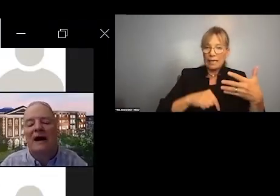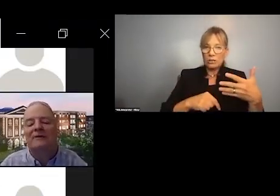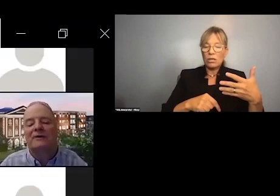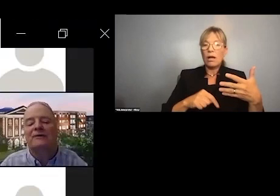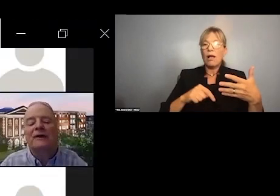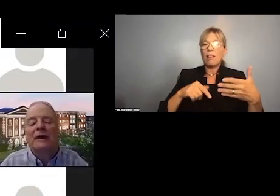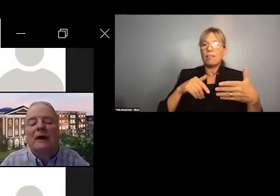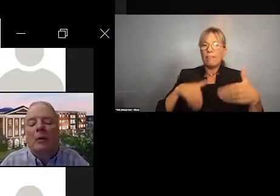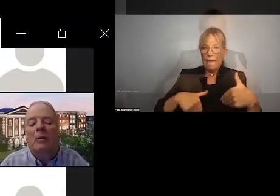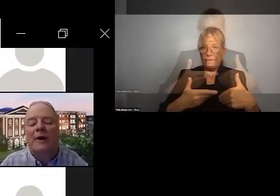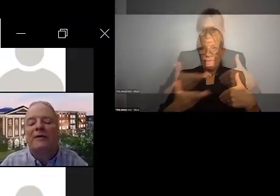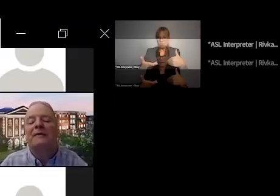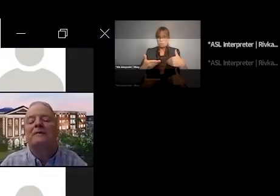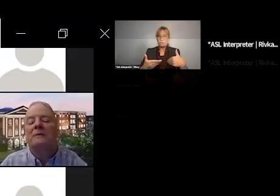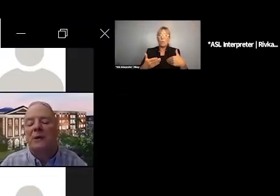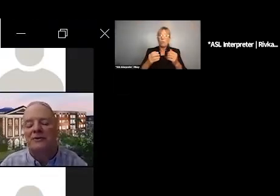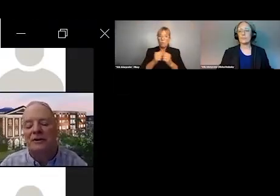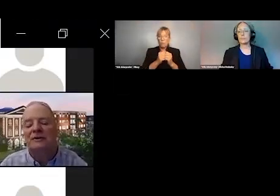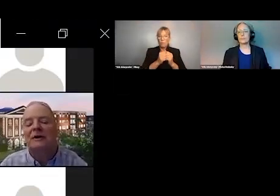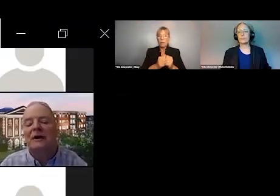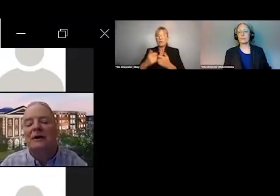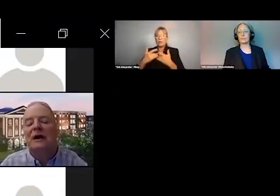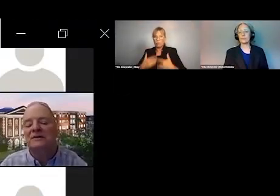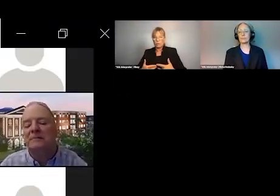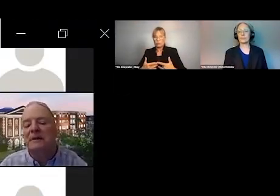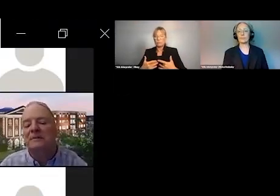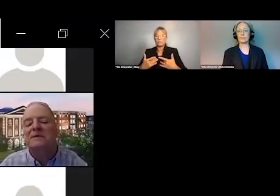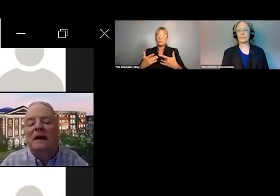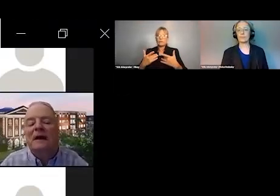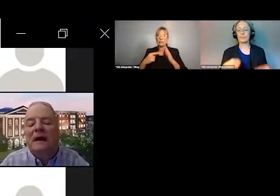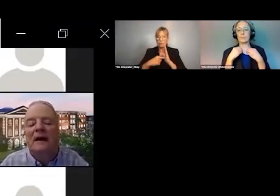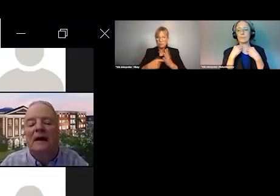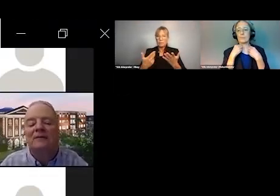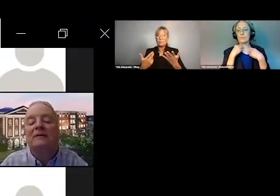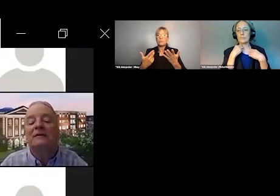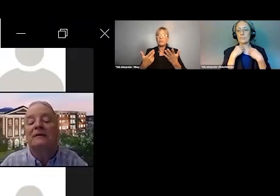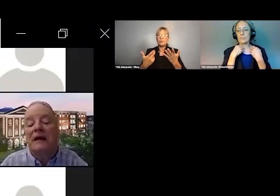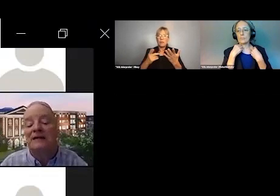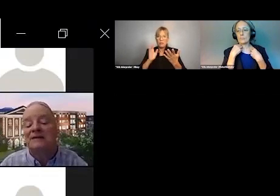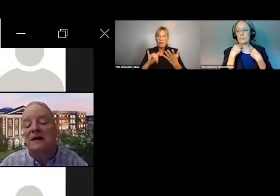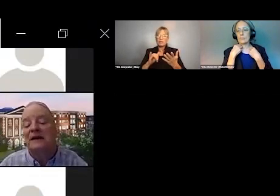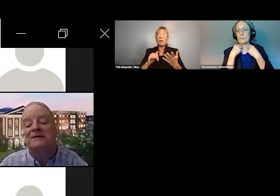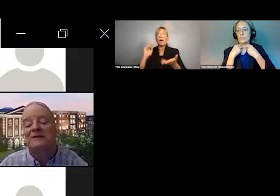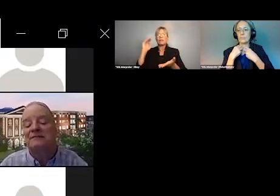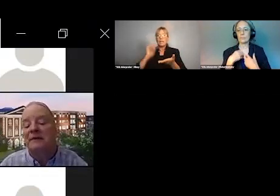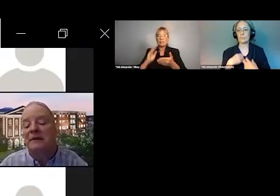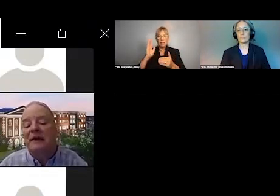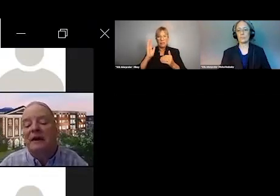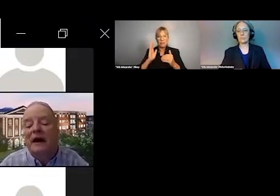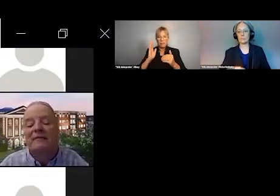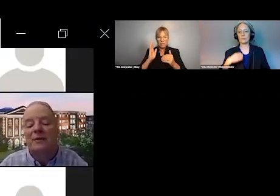latent factors with depression symptoms is less than it